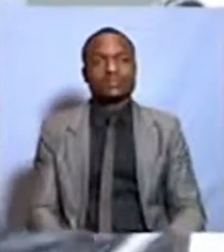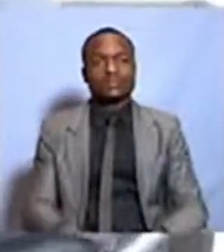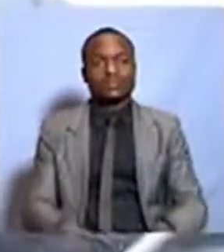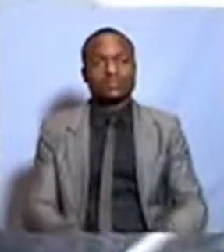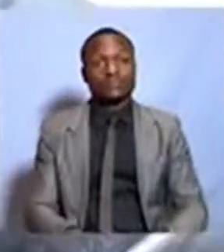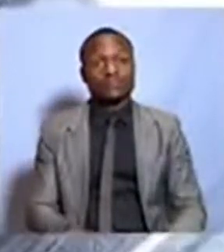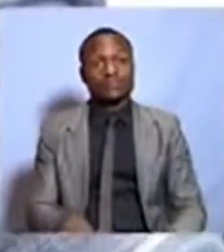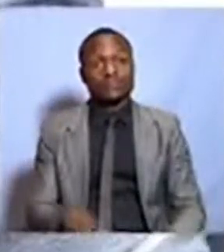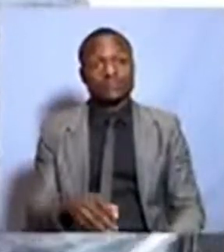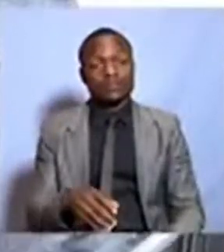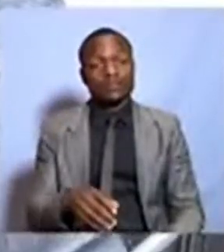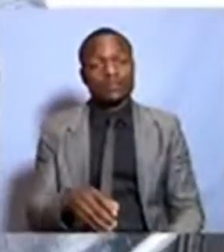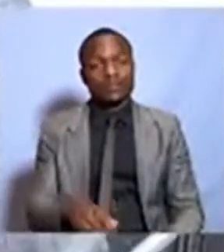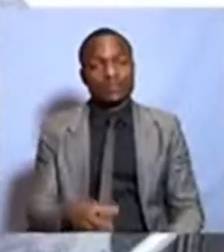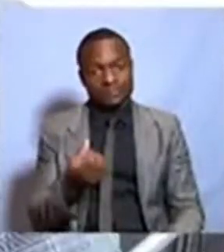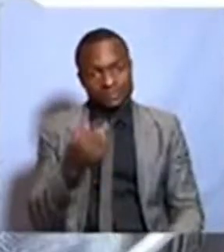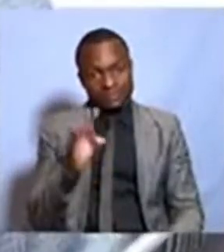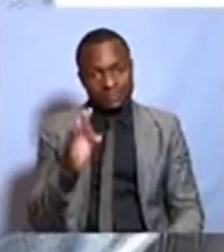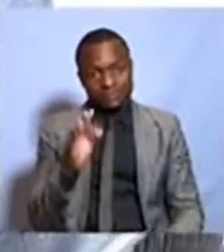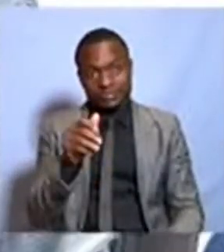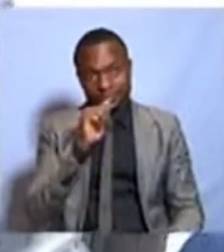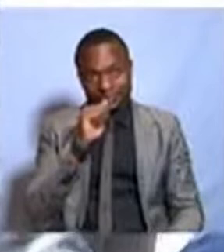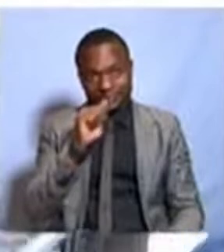You can switch off your mic.